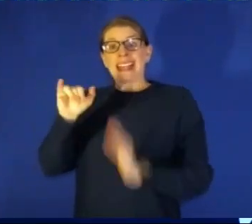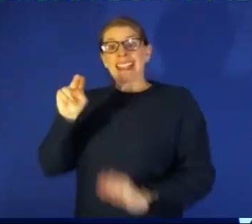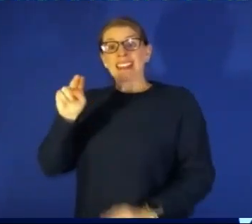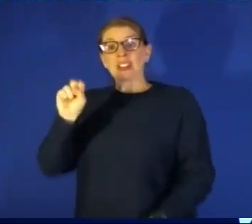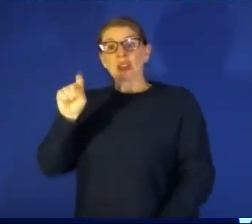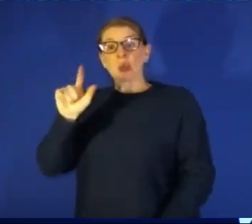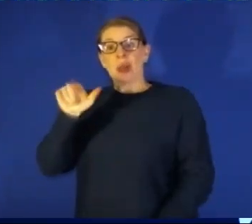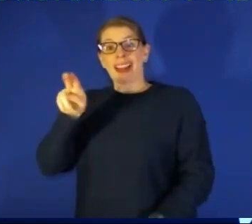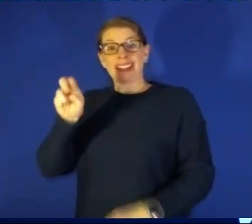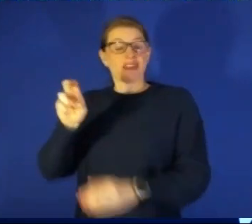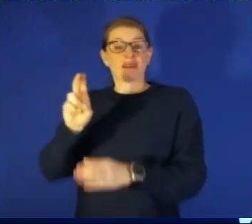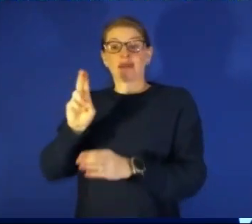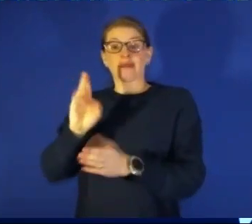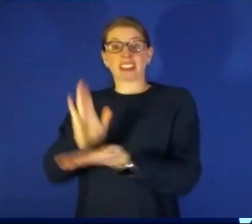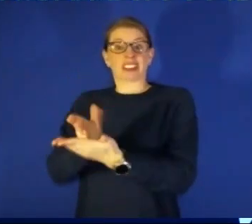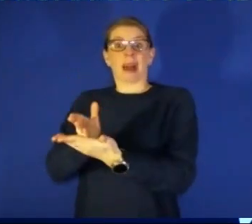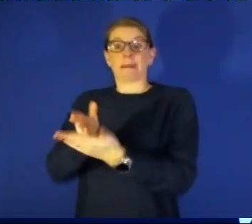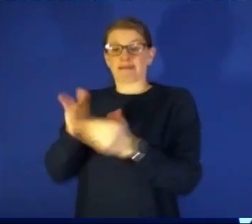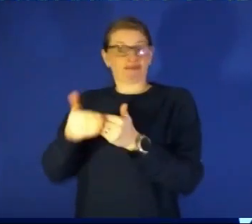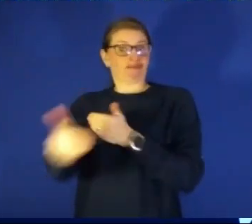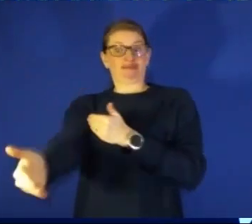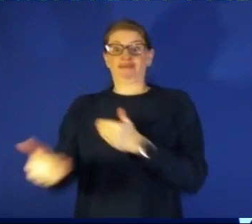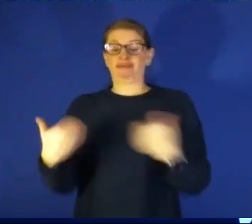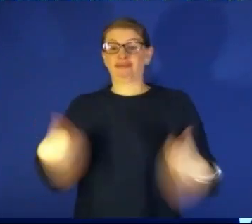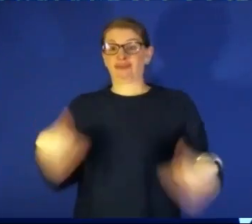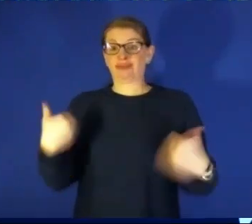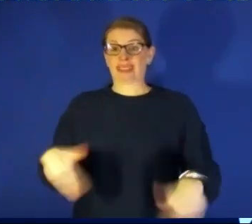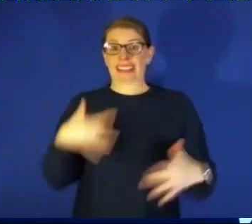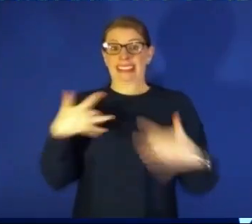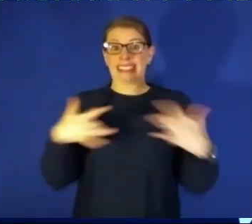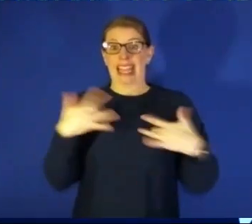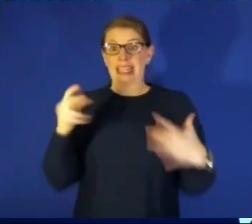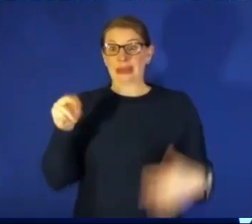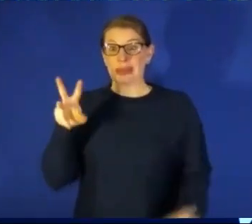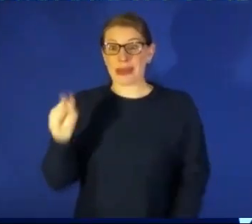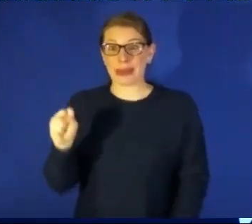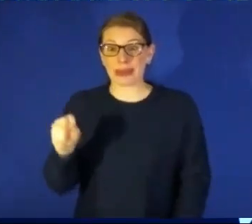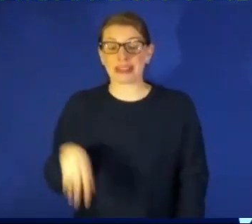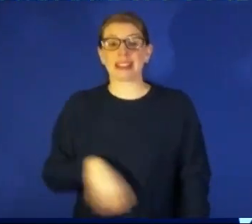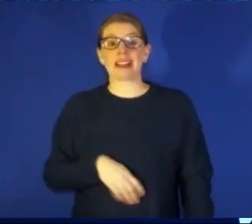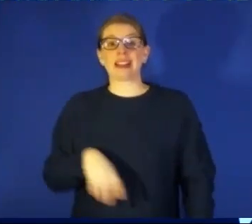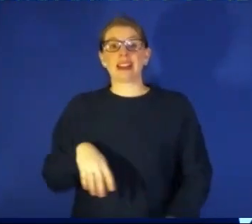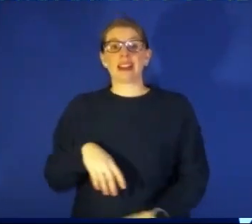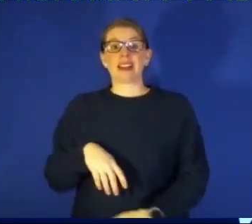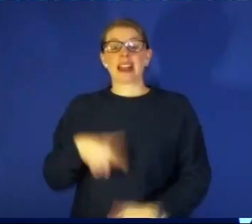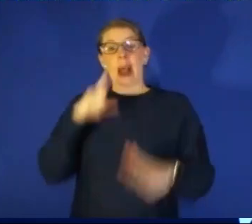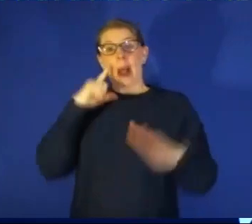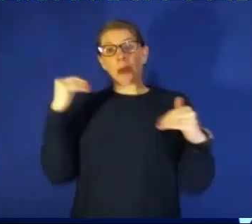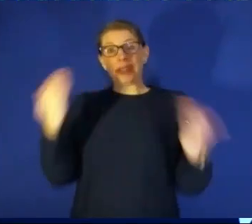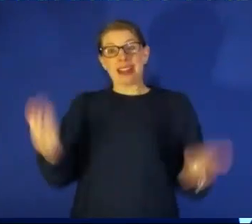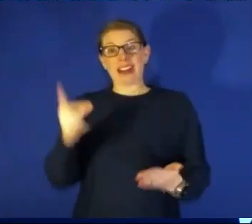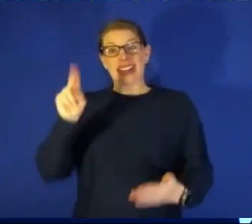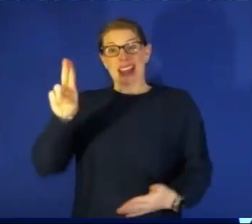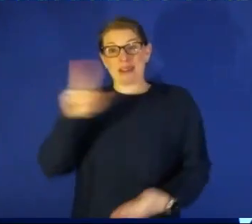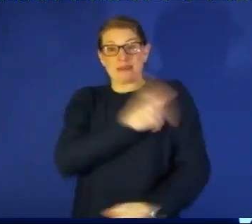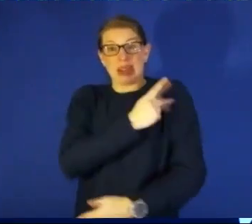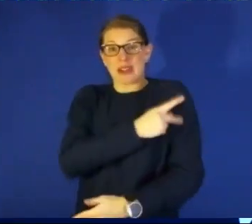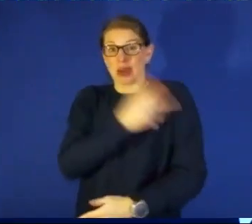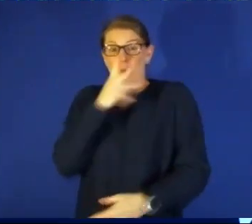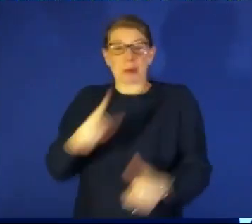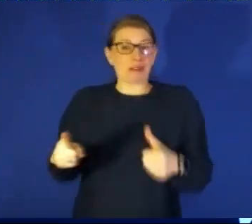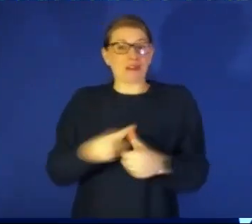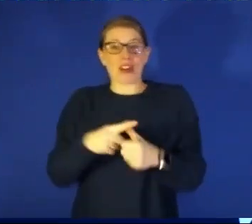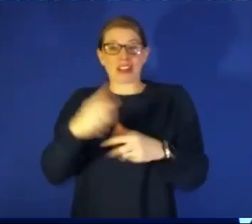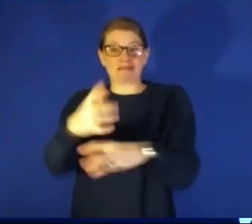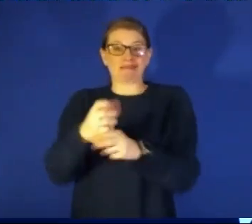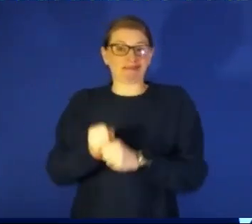there's some exciting things coming, and it's my hope that our patients, particularly here at KU, will be at the front of the line when